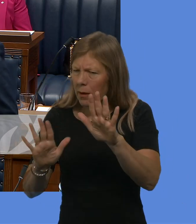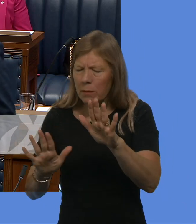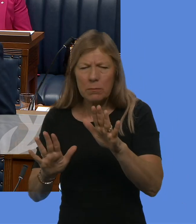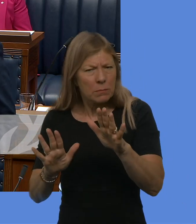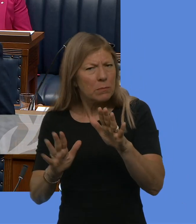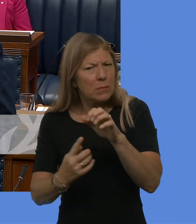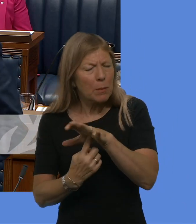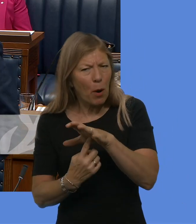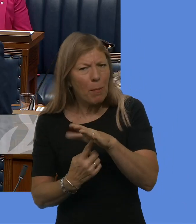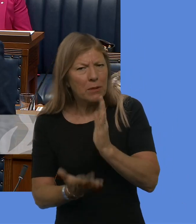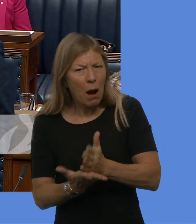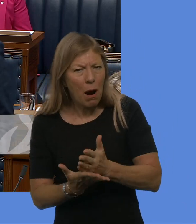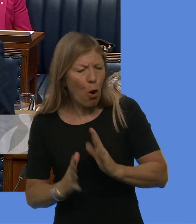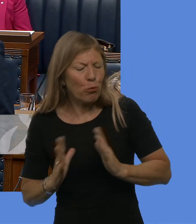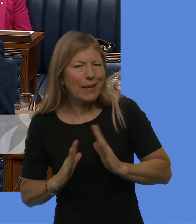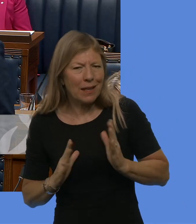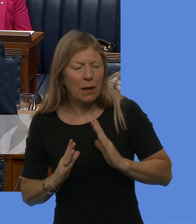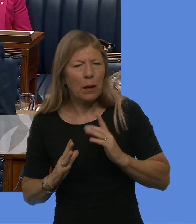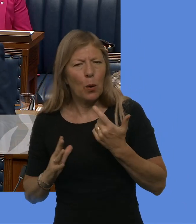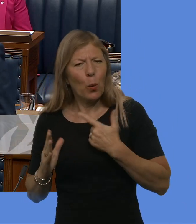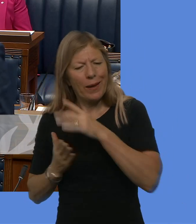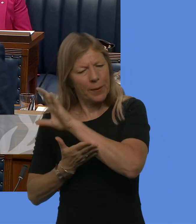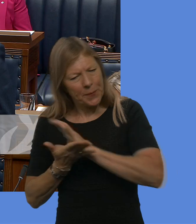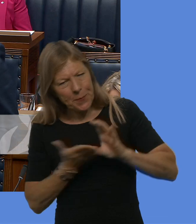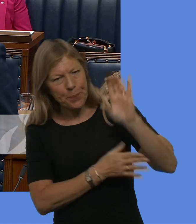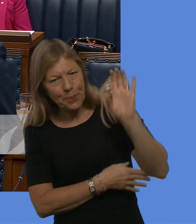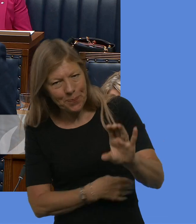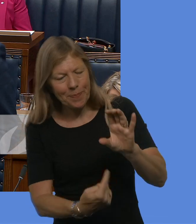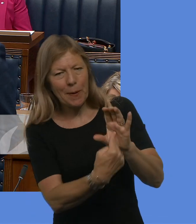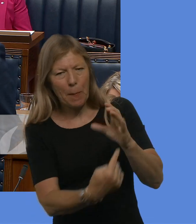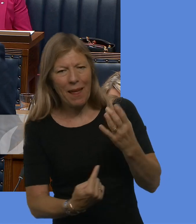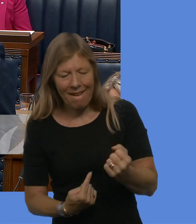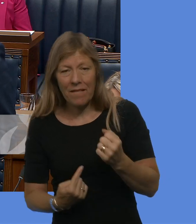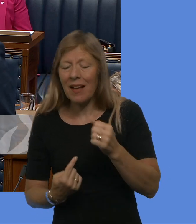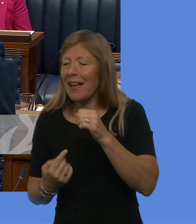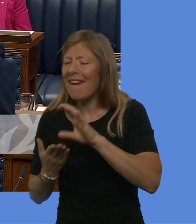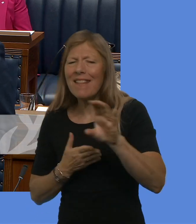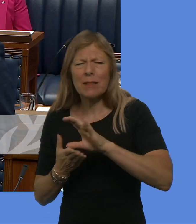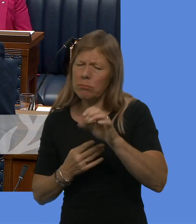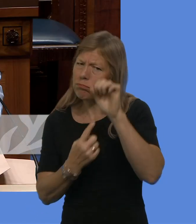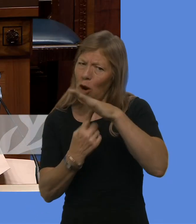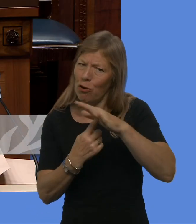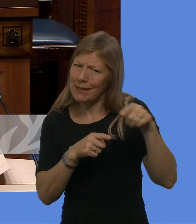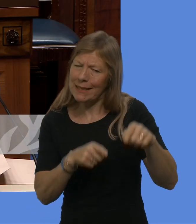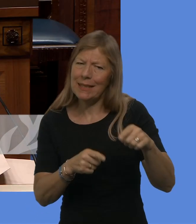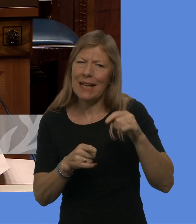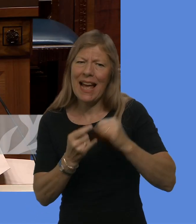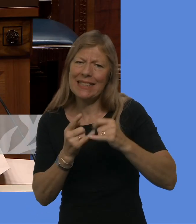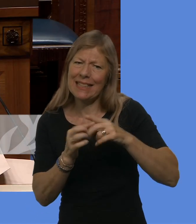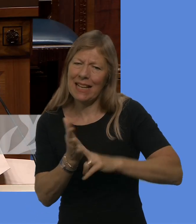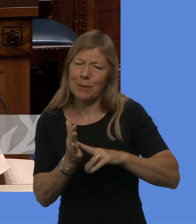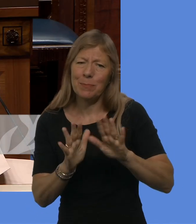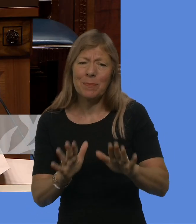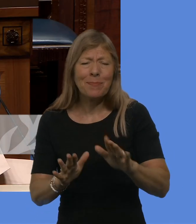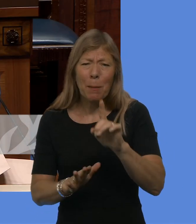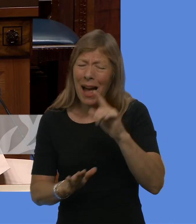of the prioritisation of investment. And for every family that isn't able to have a child placed in a school, it's a crisis for